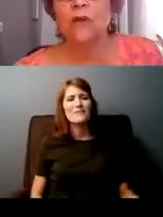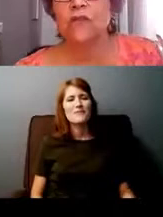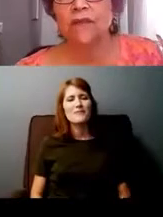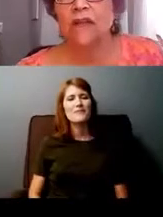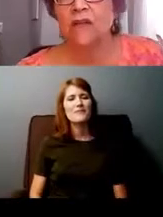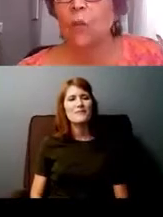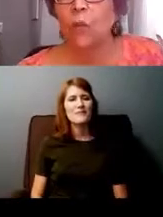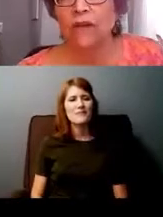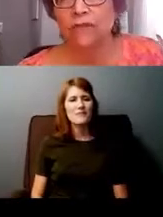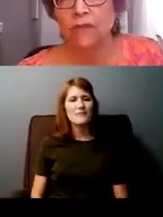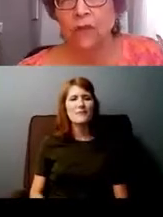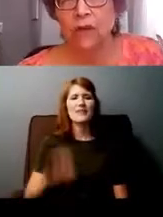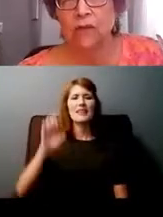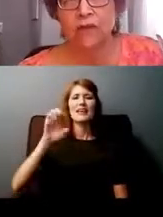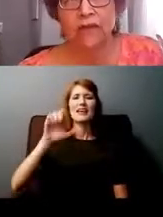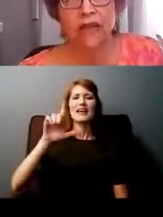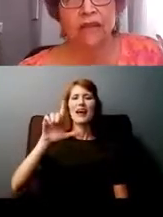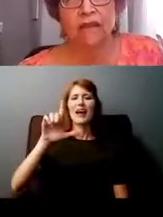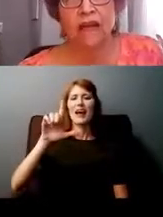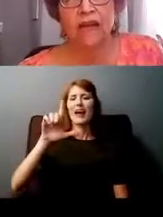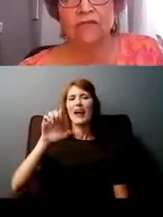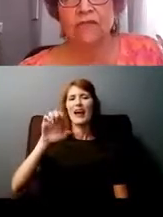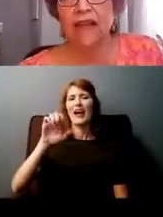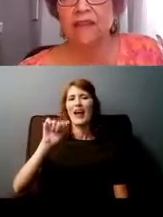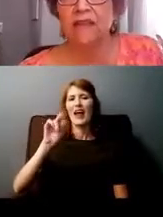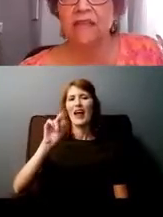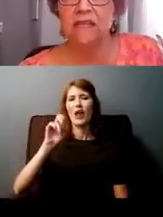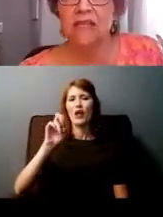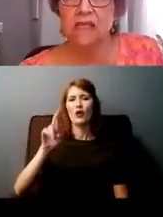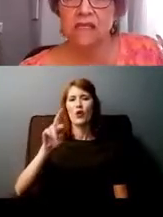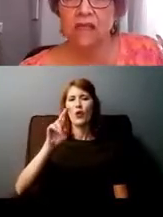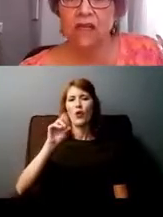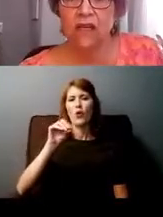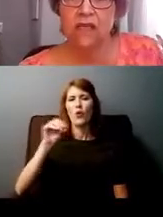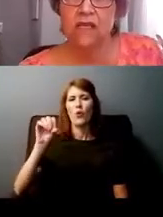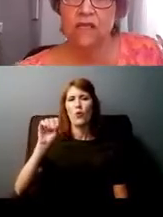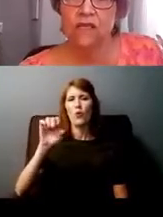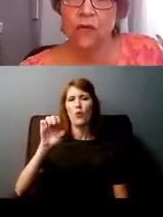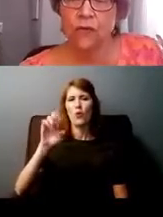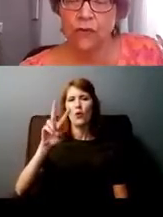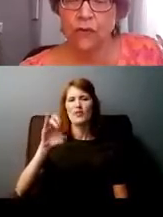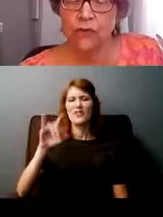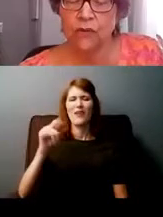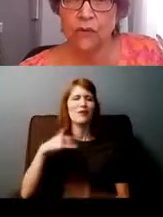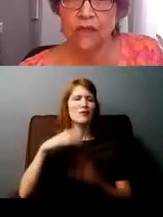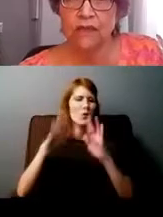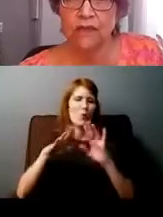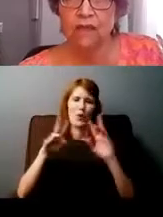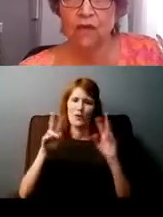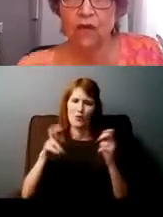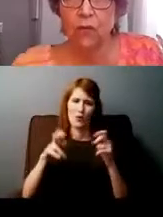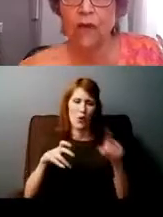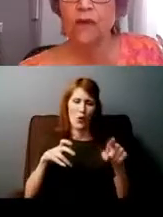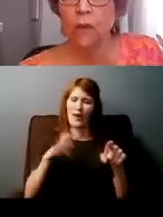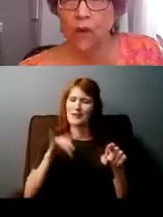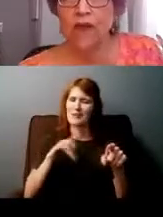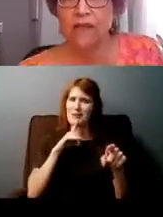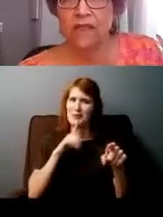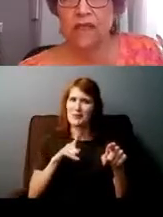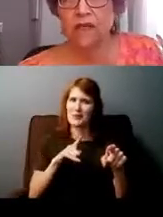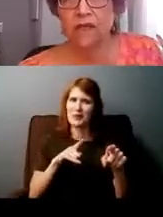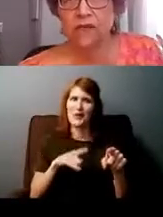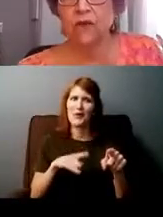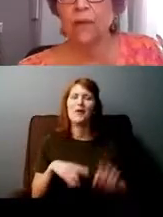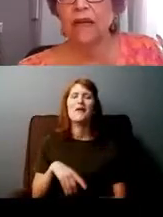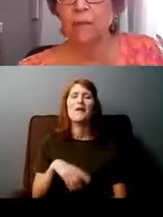Eleanor Roosevelt has a wonderful quote, and I find that this is so true, that we're the ones